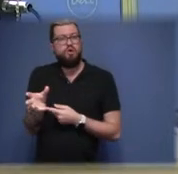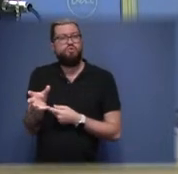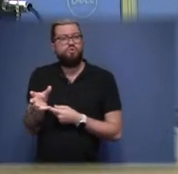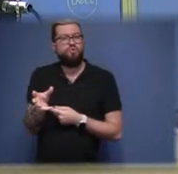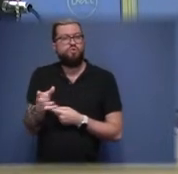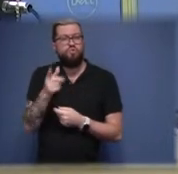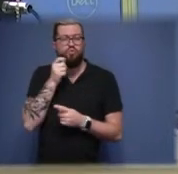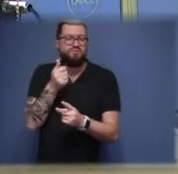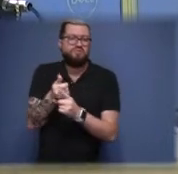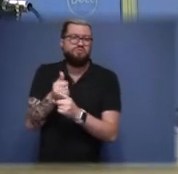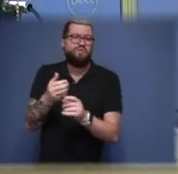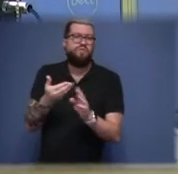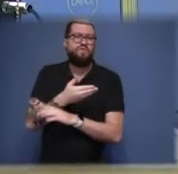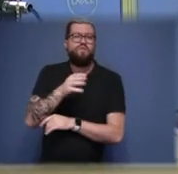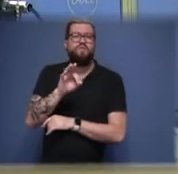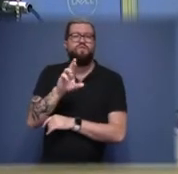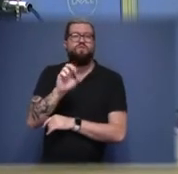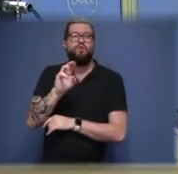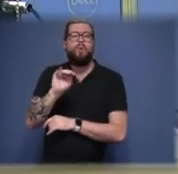whose maiden name was Formica,